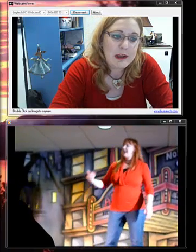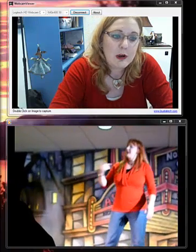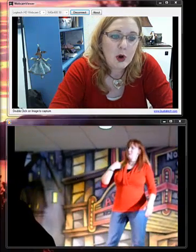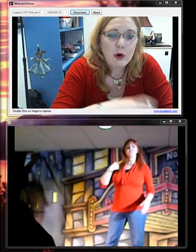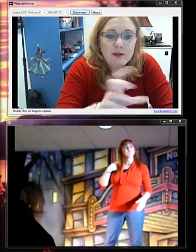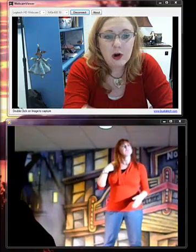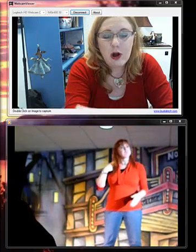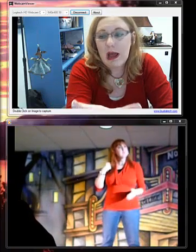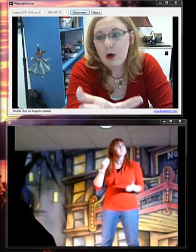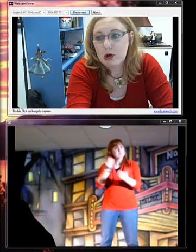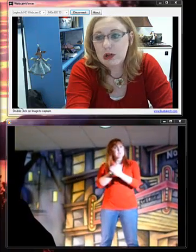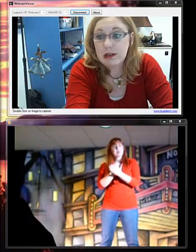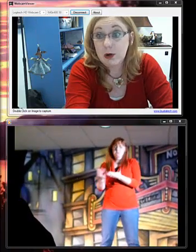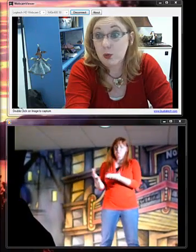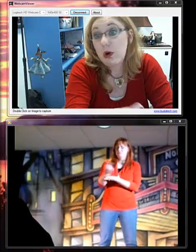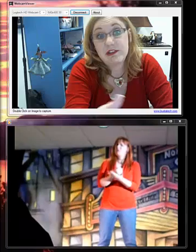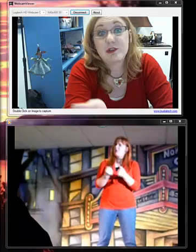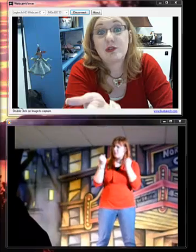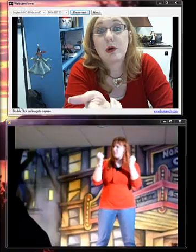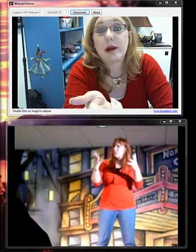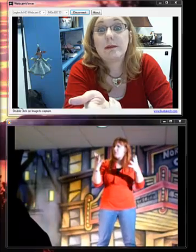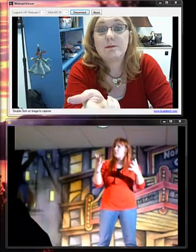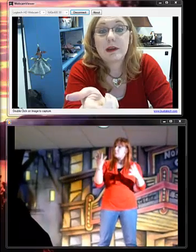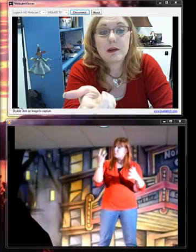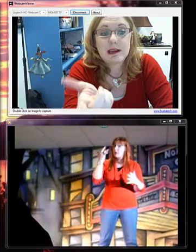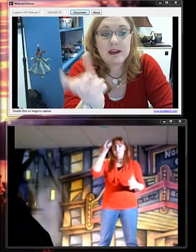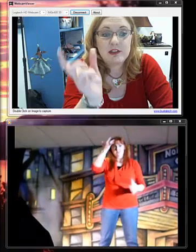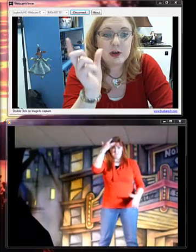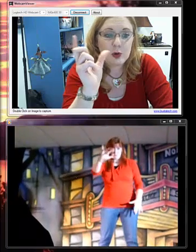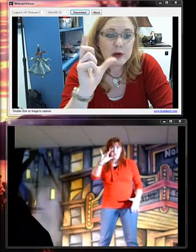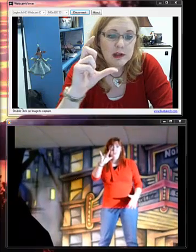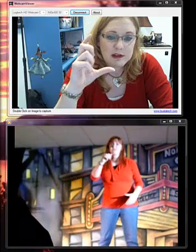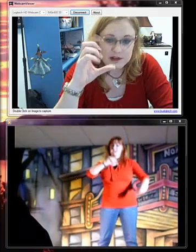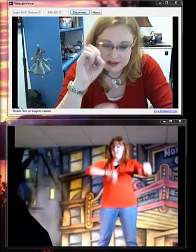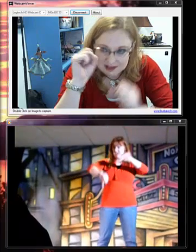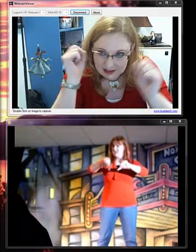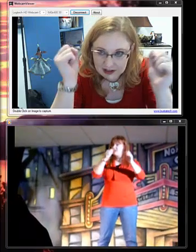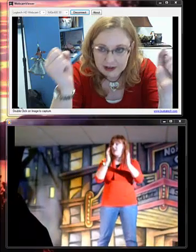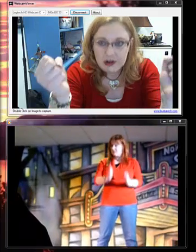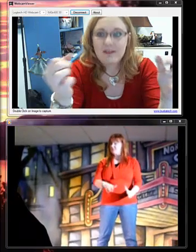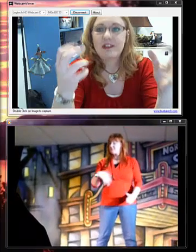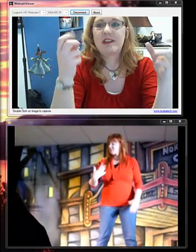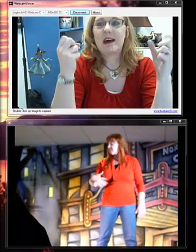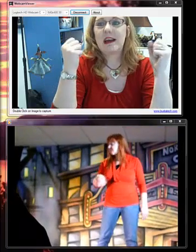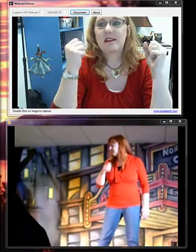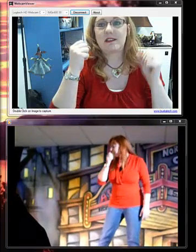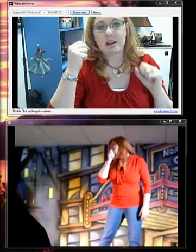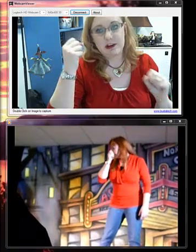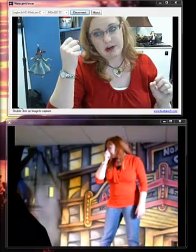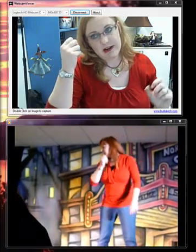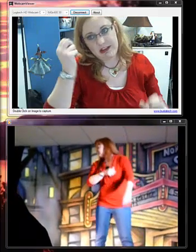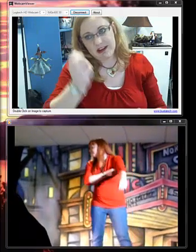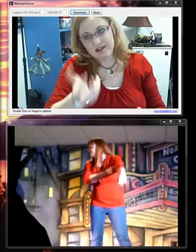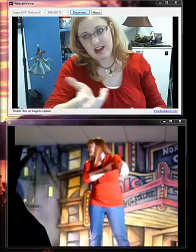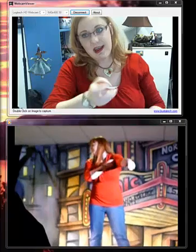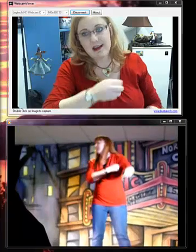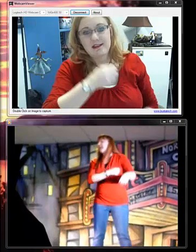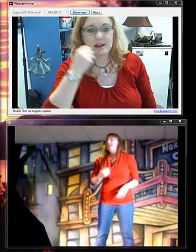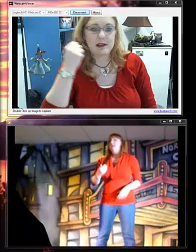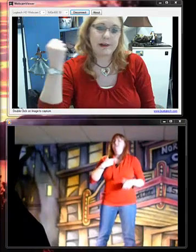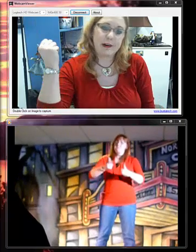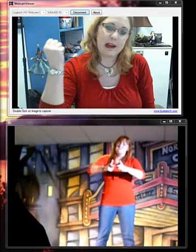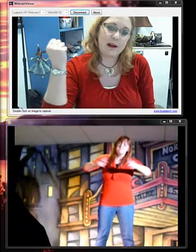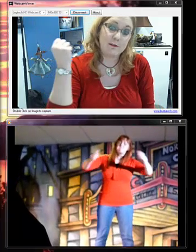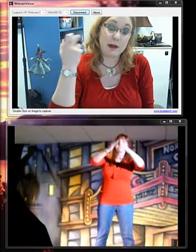way. Overall, how clear was the story? Okay, so the clarity of the signs, the clarity of the intent,